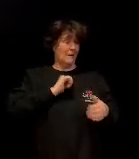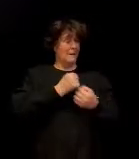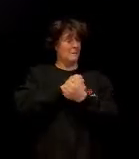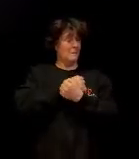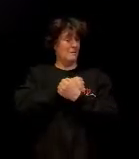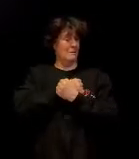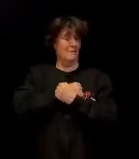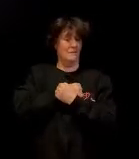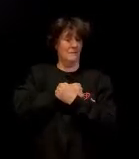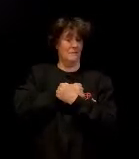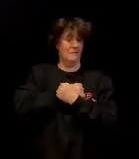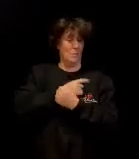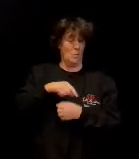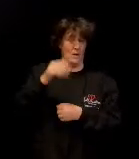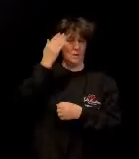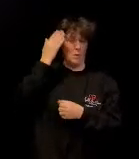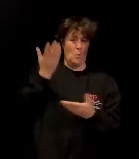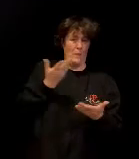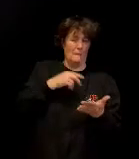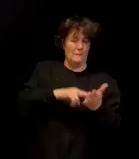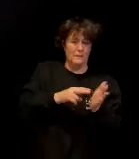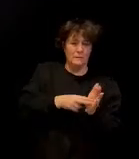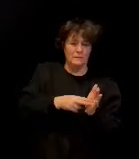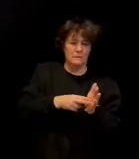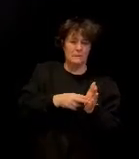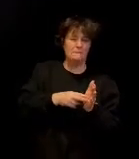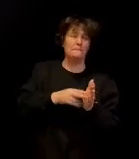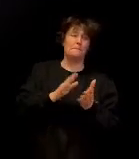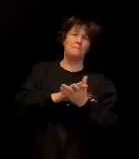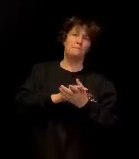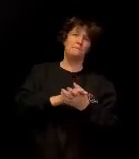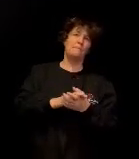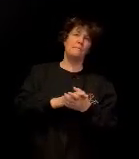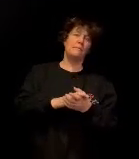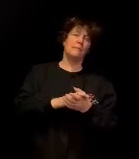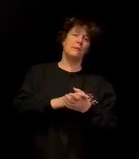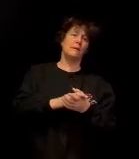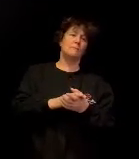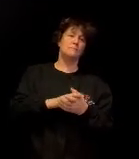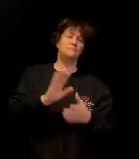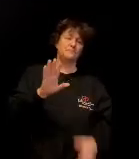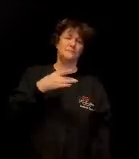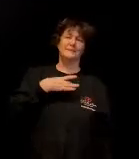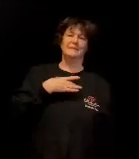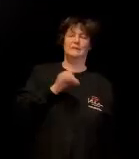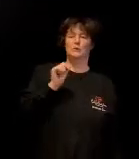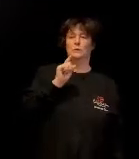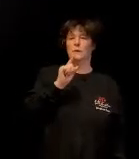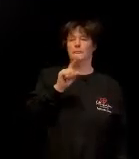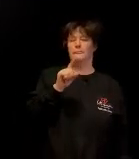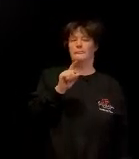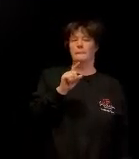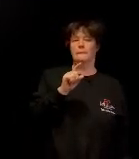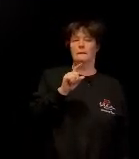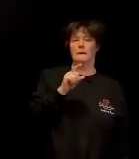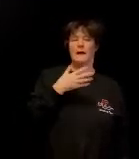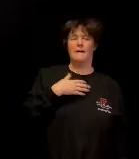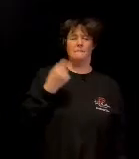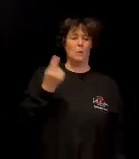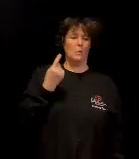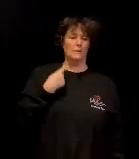much more we can say. We know what that means. But I am loving. Now, it's interesting because I always have to check